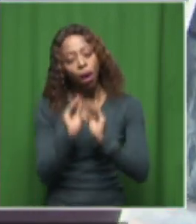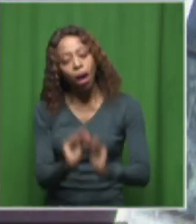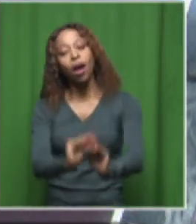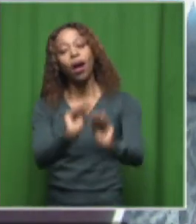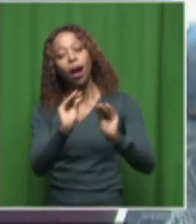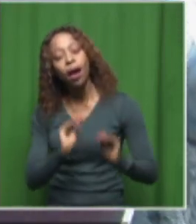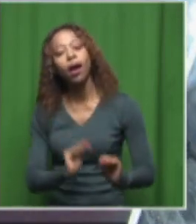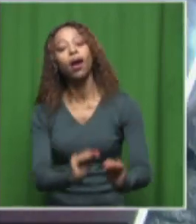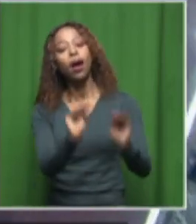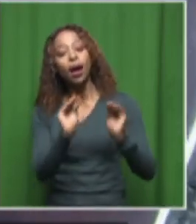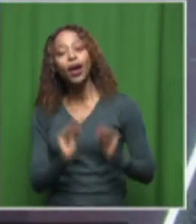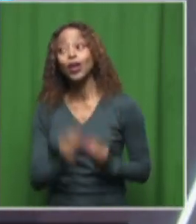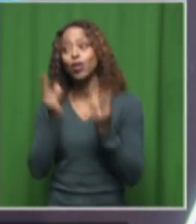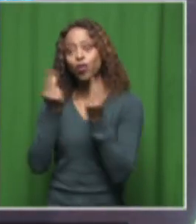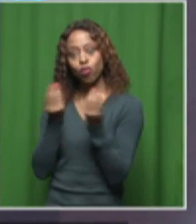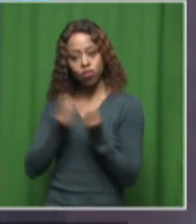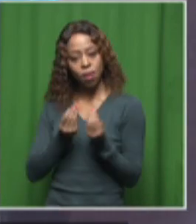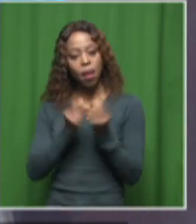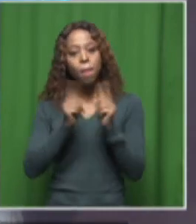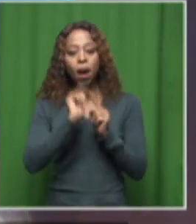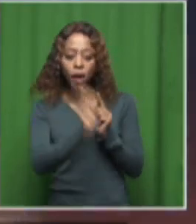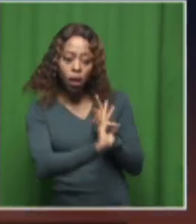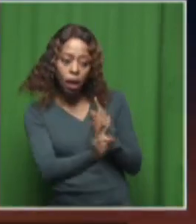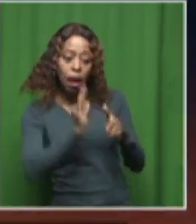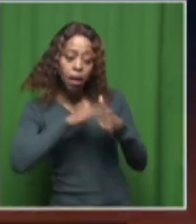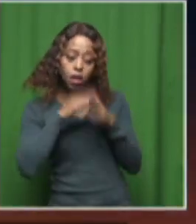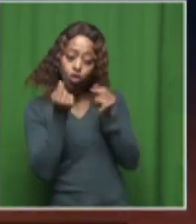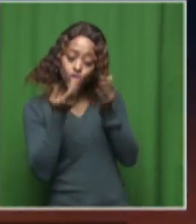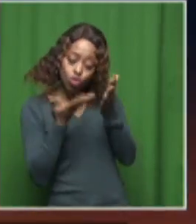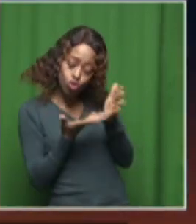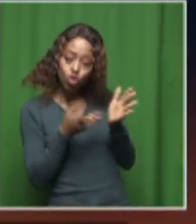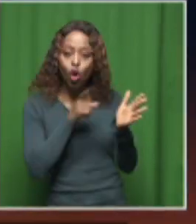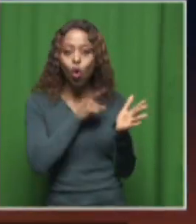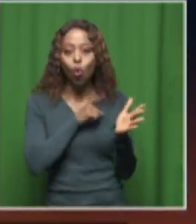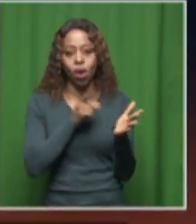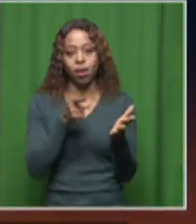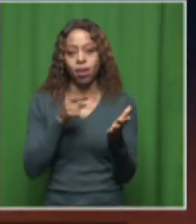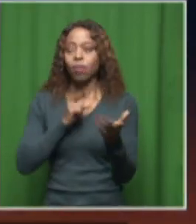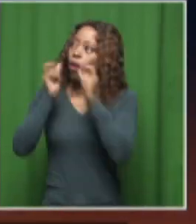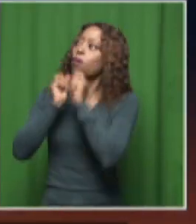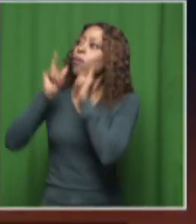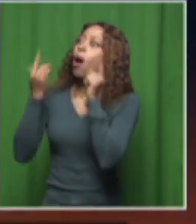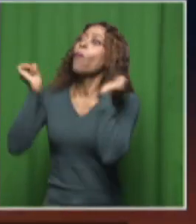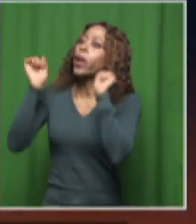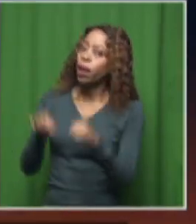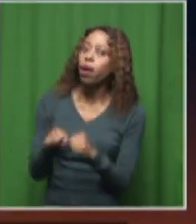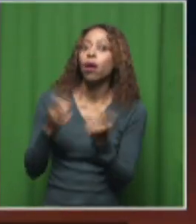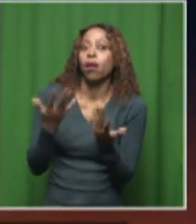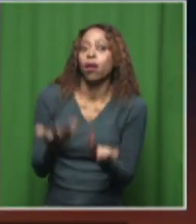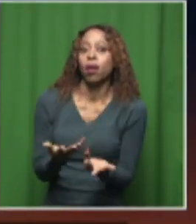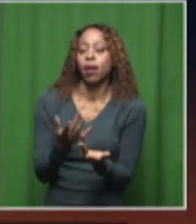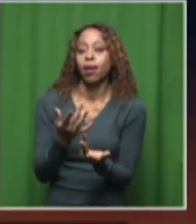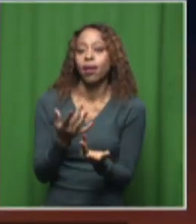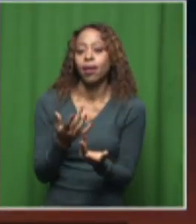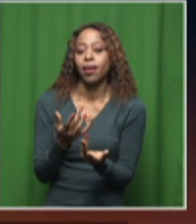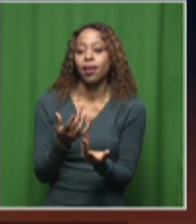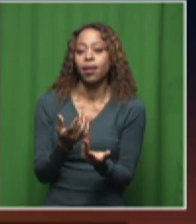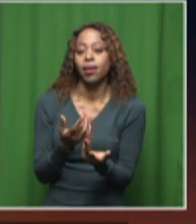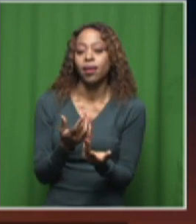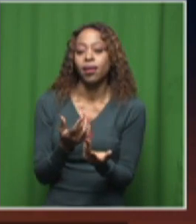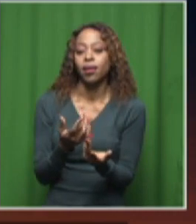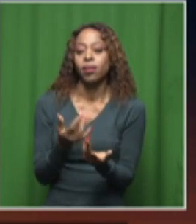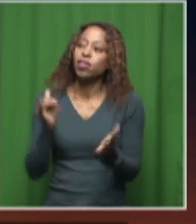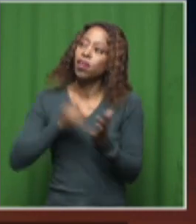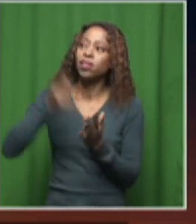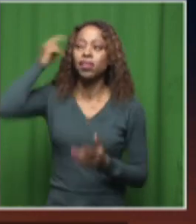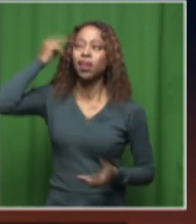key. We should not do things without informing kids and making them part and parcel of everything that we're doing, because it means that they just